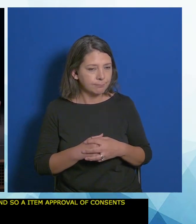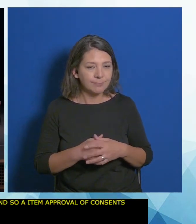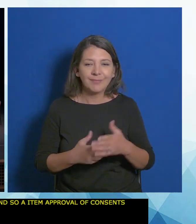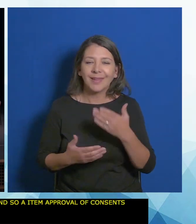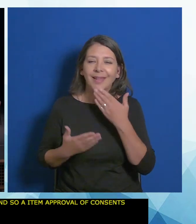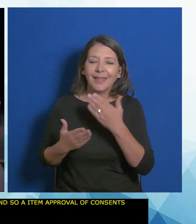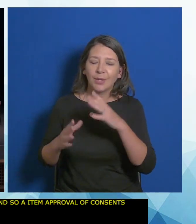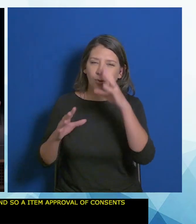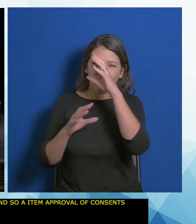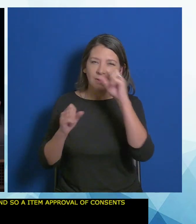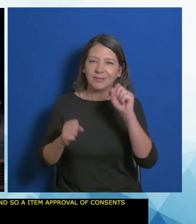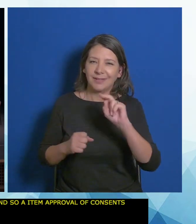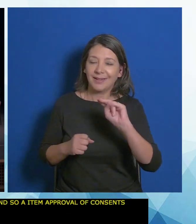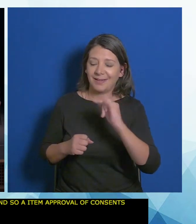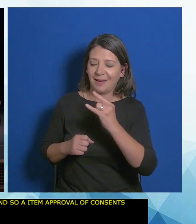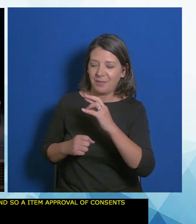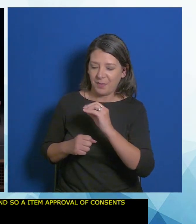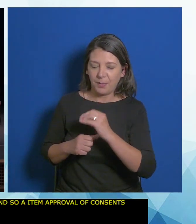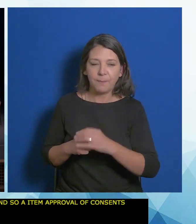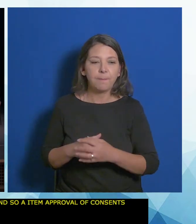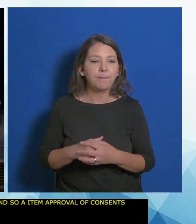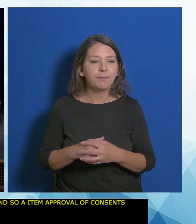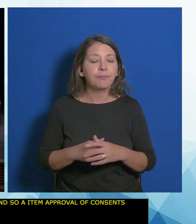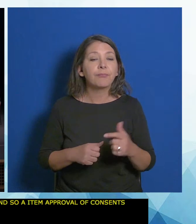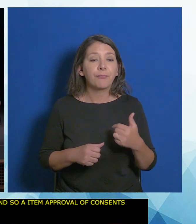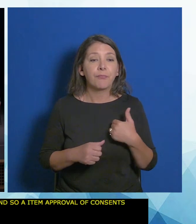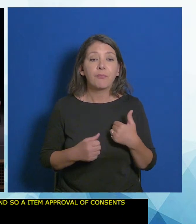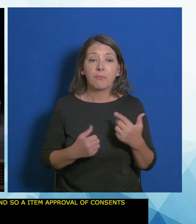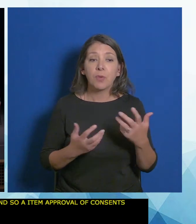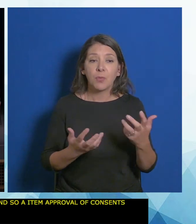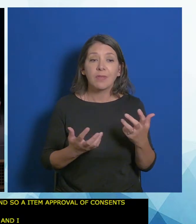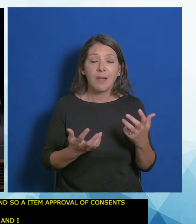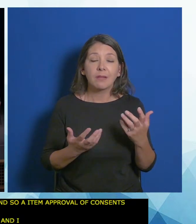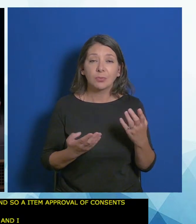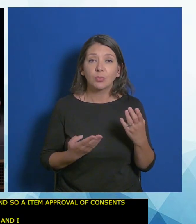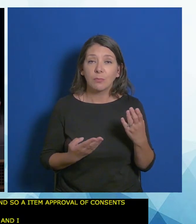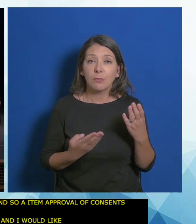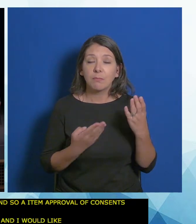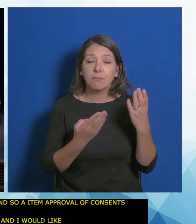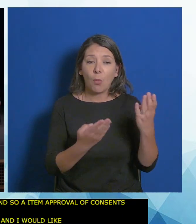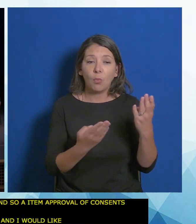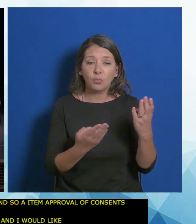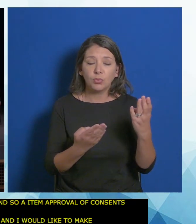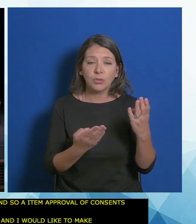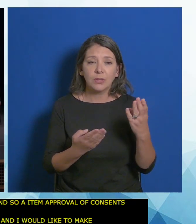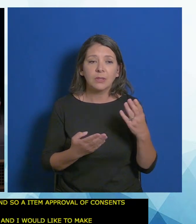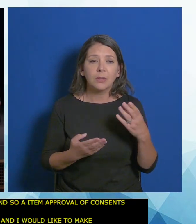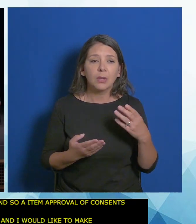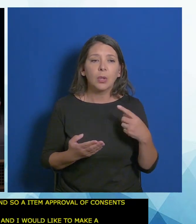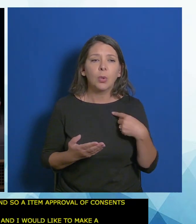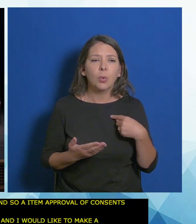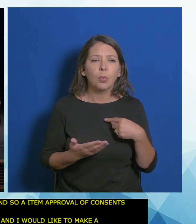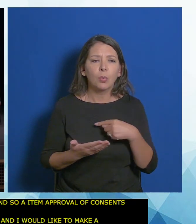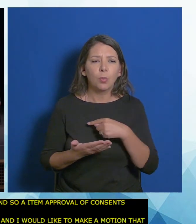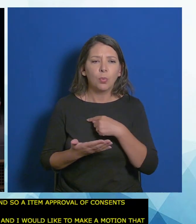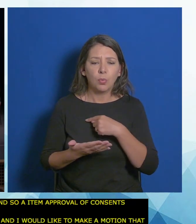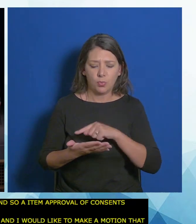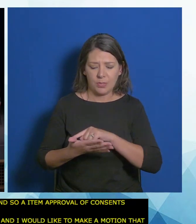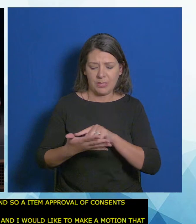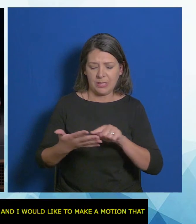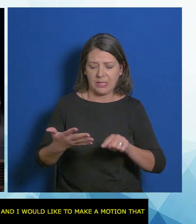Thank you, President Nigro. I would like to make a motion that we remove